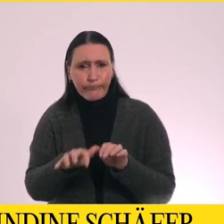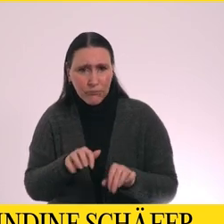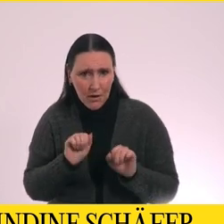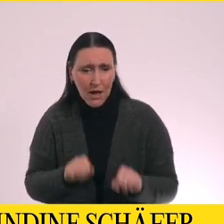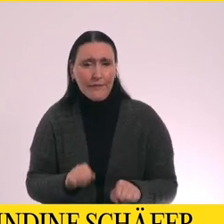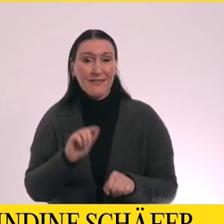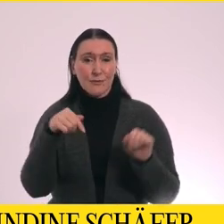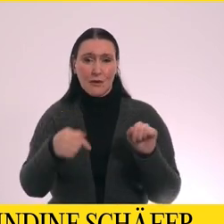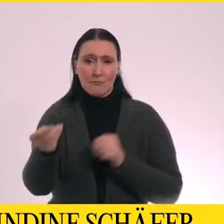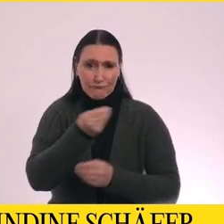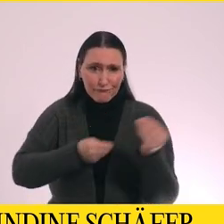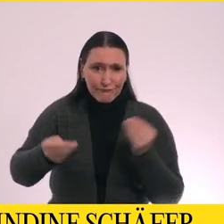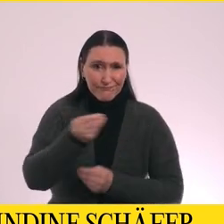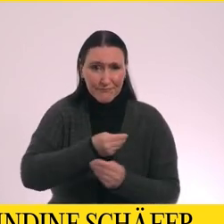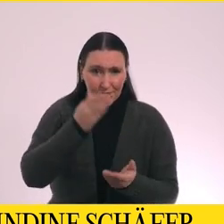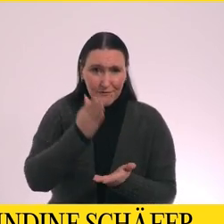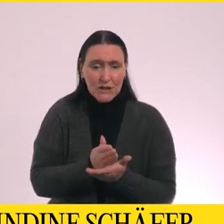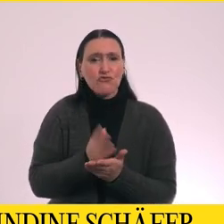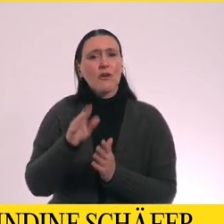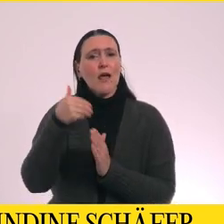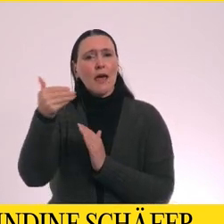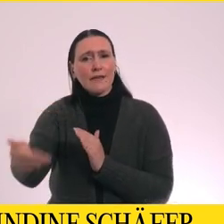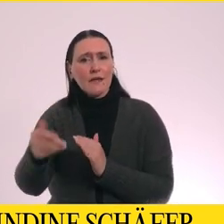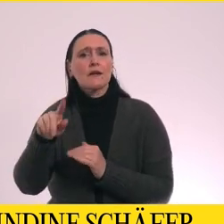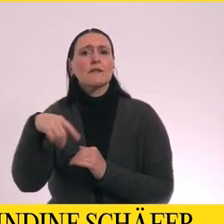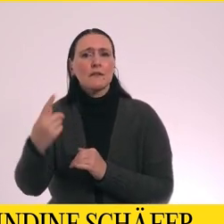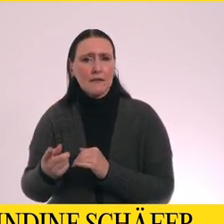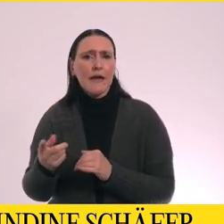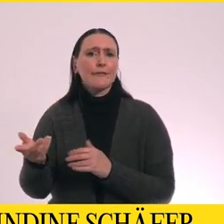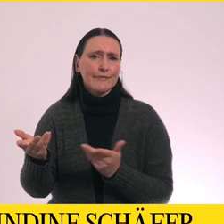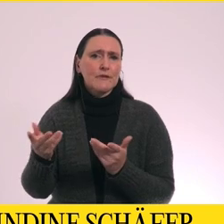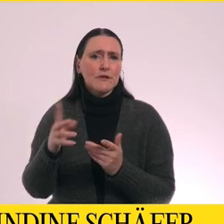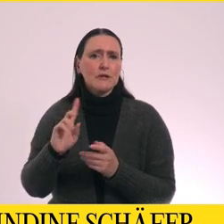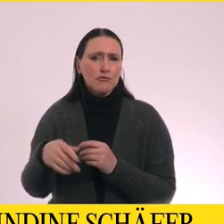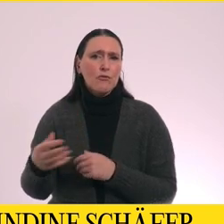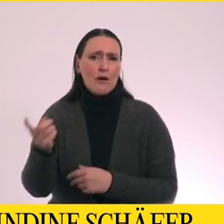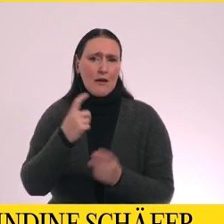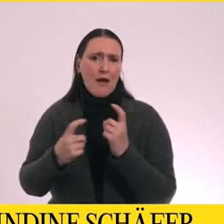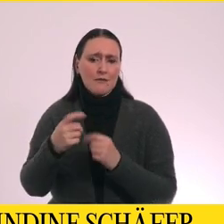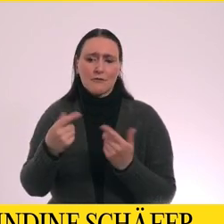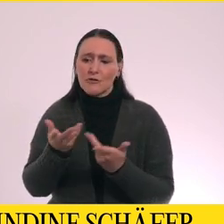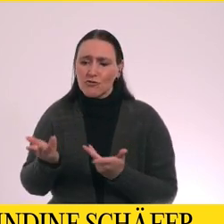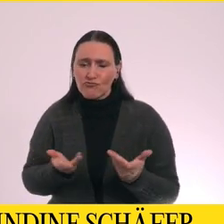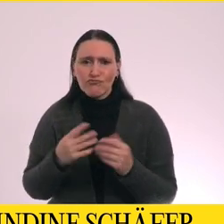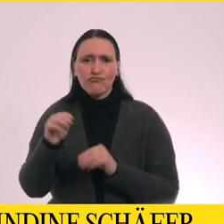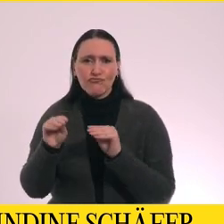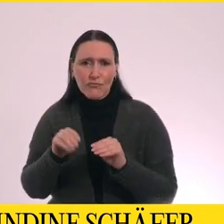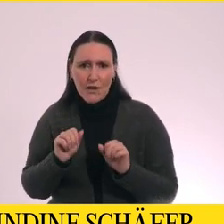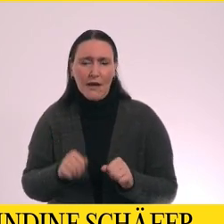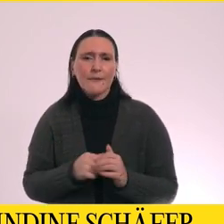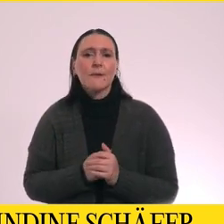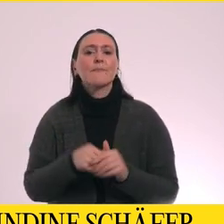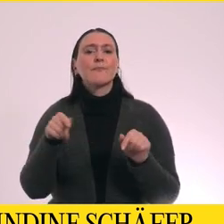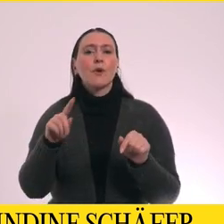And if you want to watch this conversation in German, there's currently another live stream on the Documenta 15